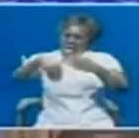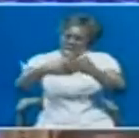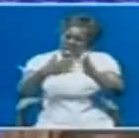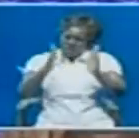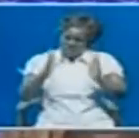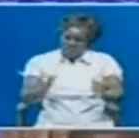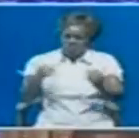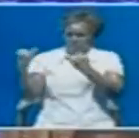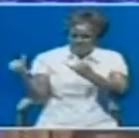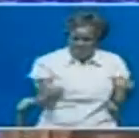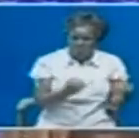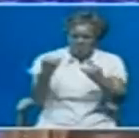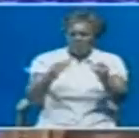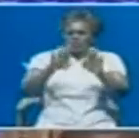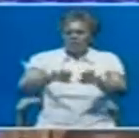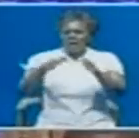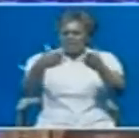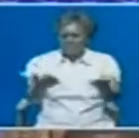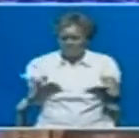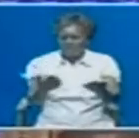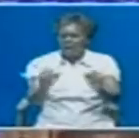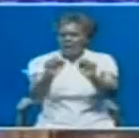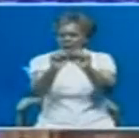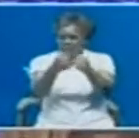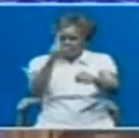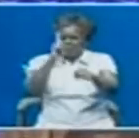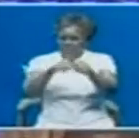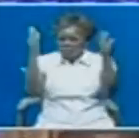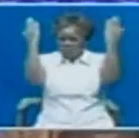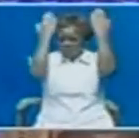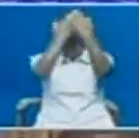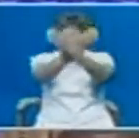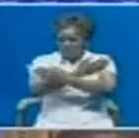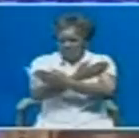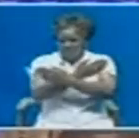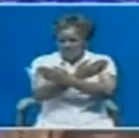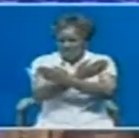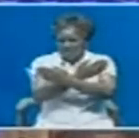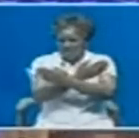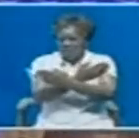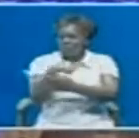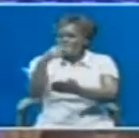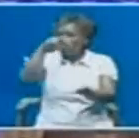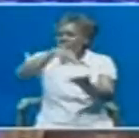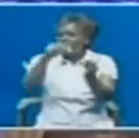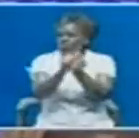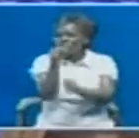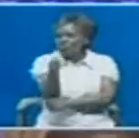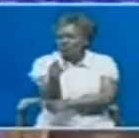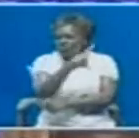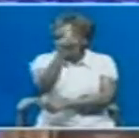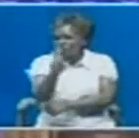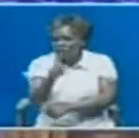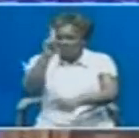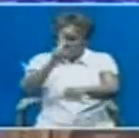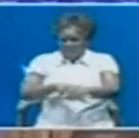will invite you for their party. But what happens when the lights go dim? Who will stand with you? I mean, when